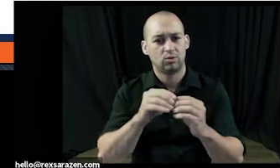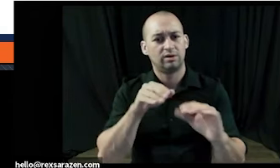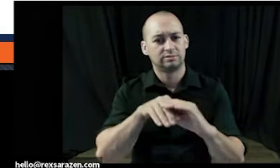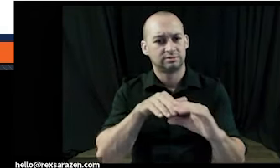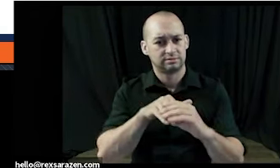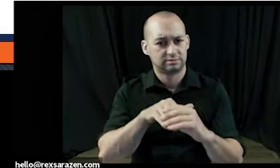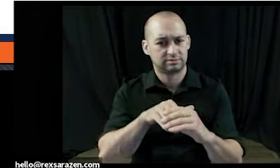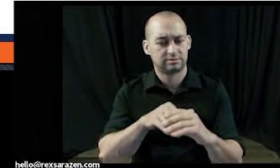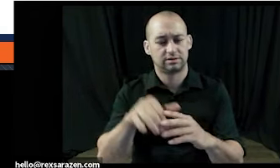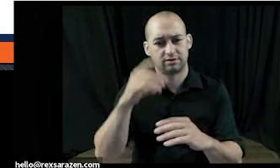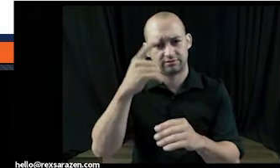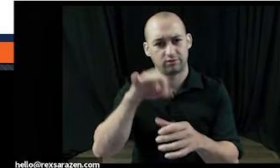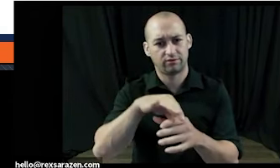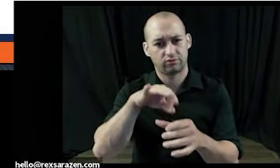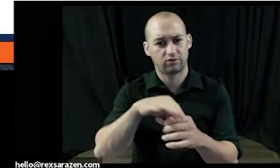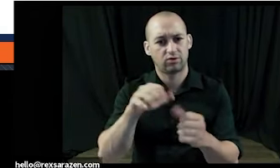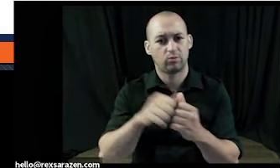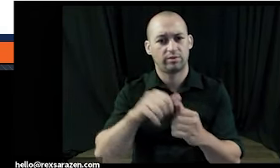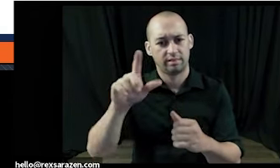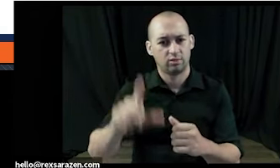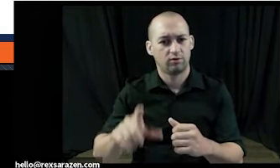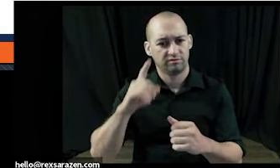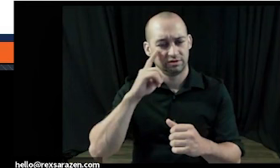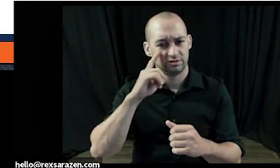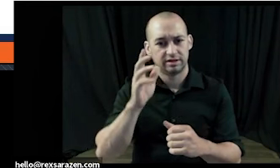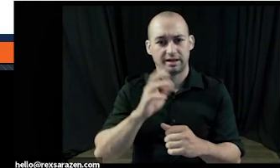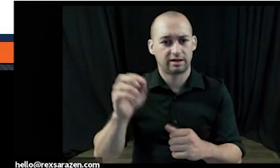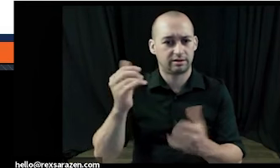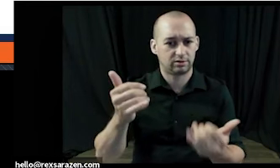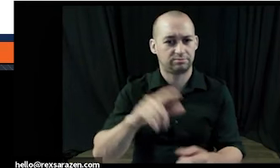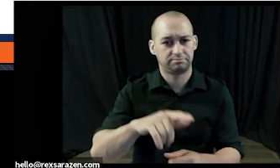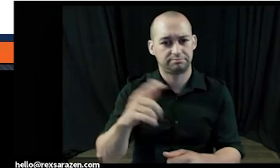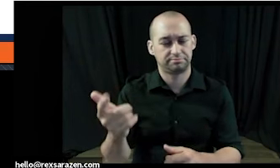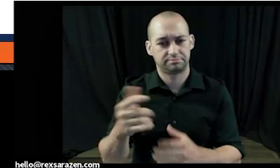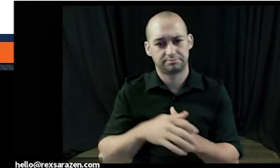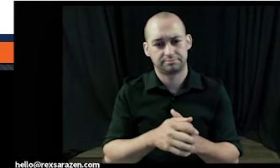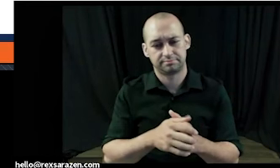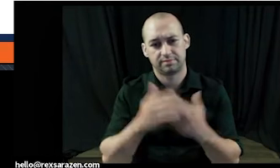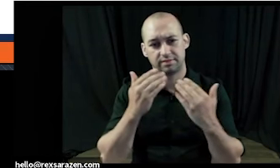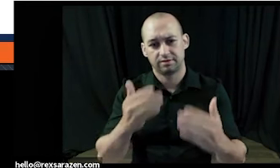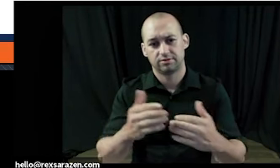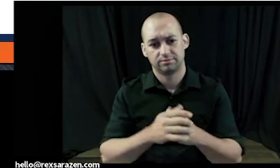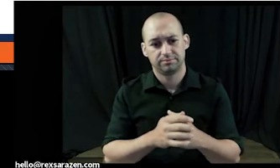accessibility for voters with low vision. And I'll pass it on now. Thank you.